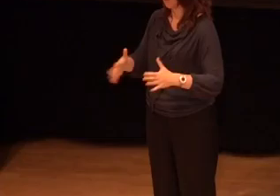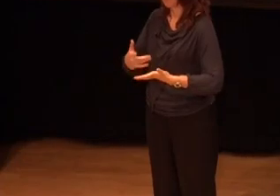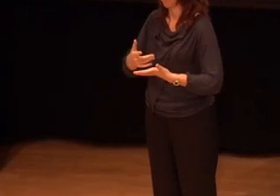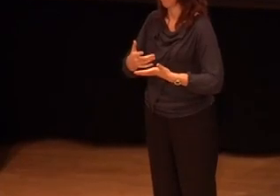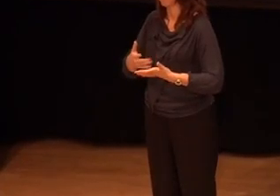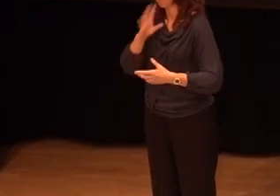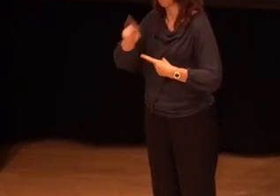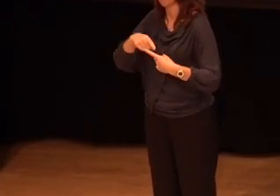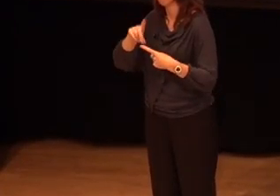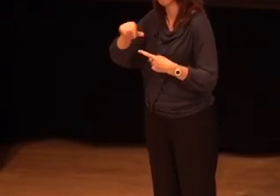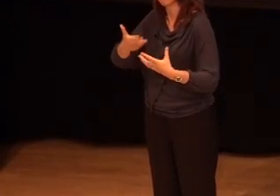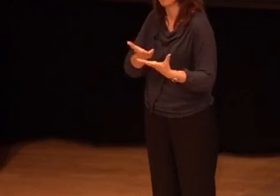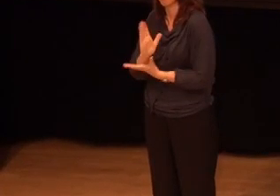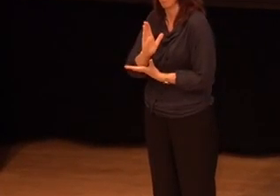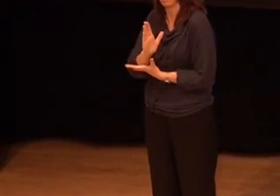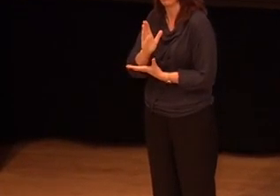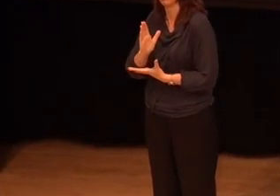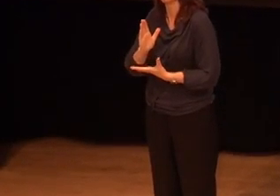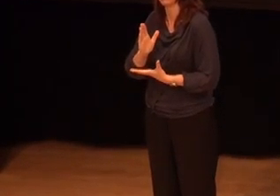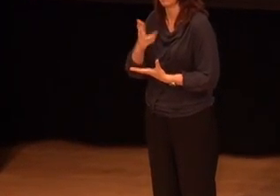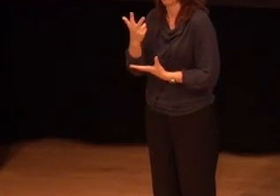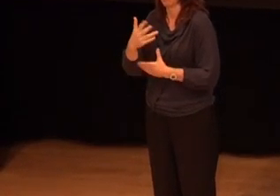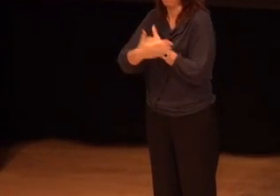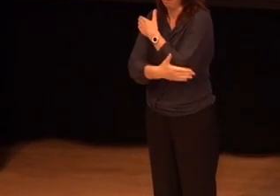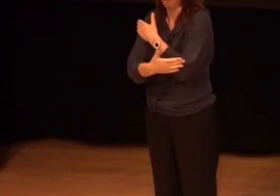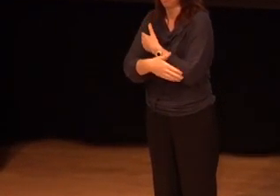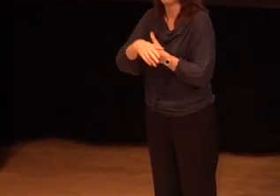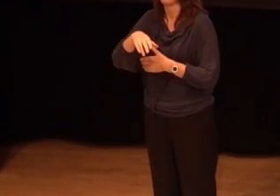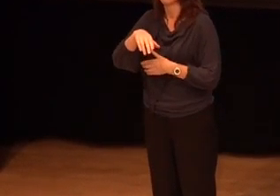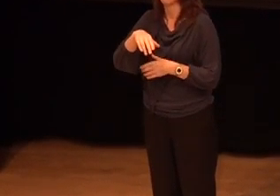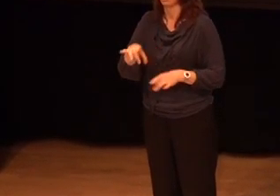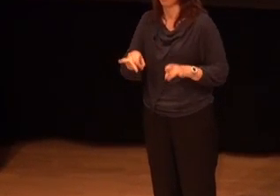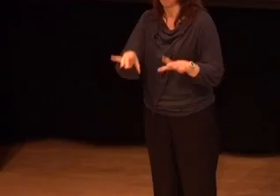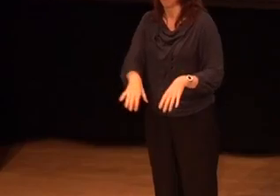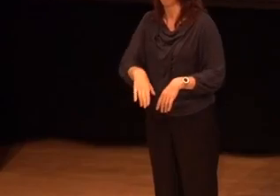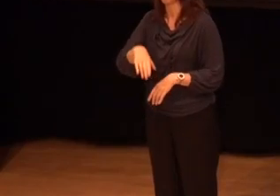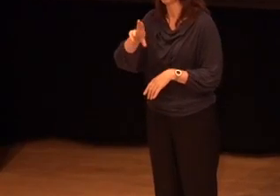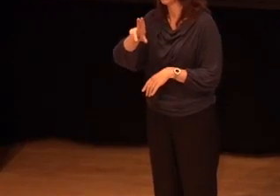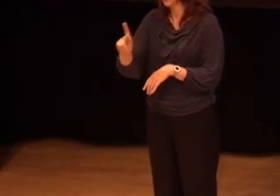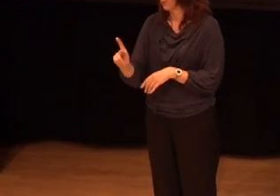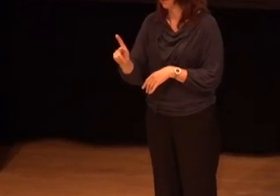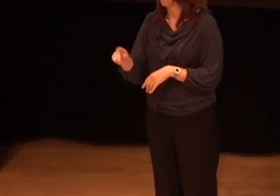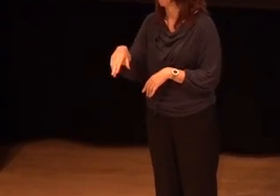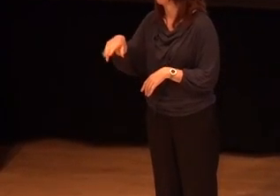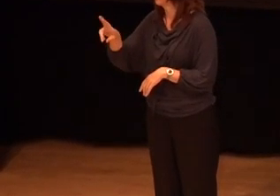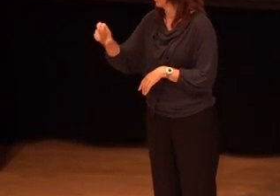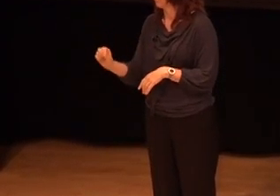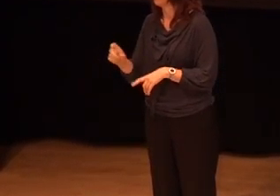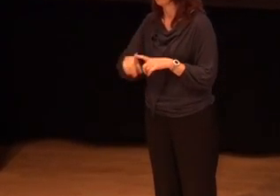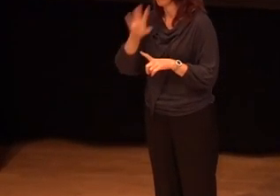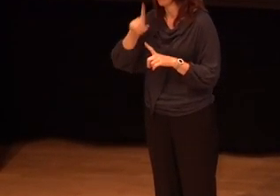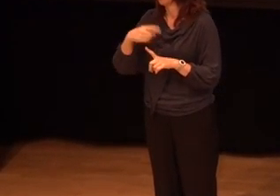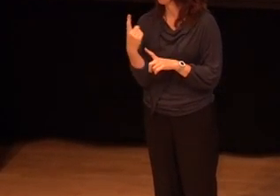disability rights movement in three countries, Australia, Britain, and the United States, it seems to me that it tells a single story